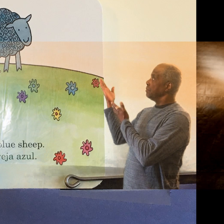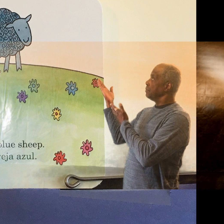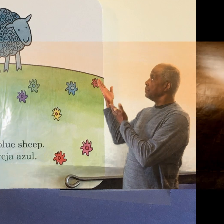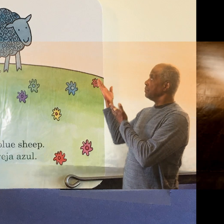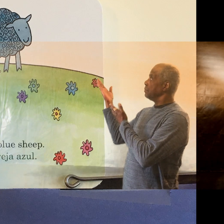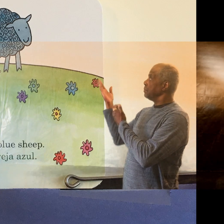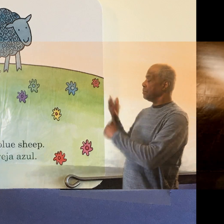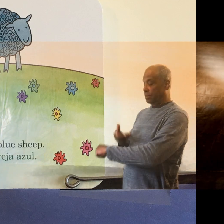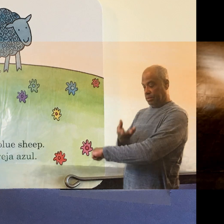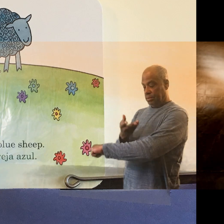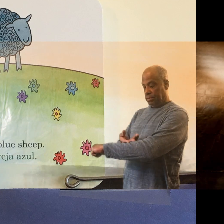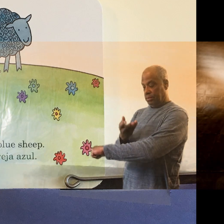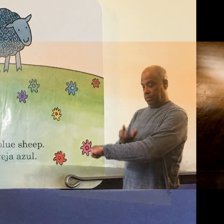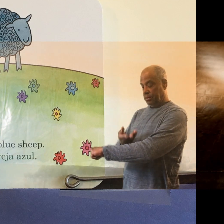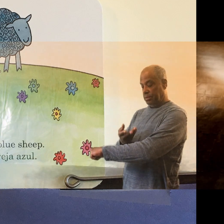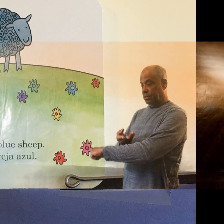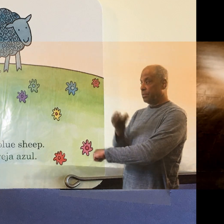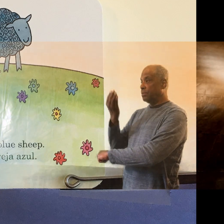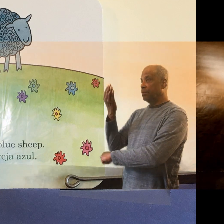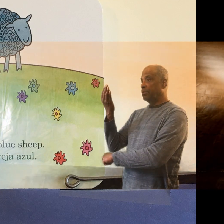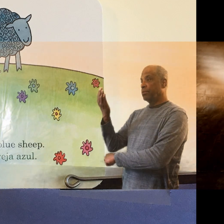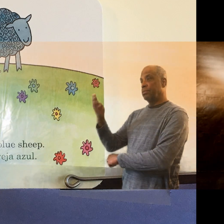Here is the Blue Sheep.